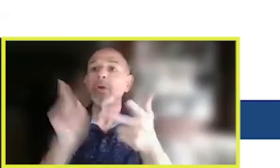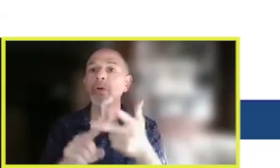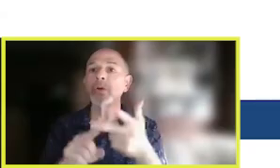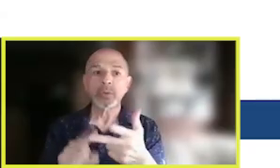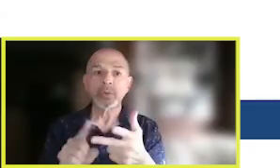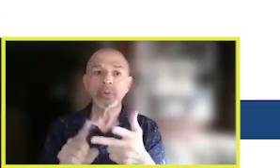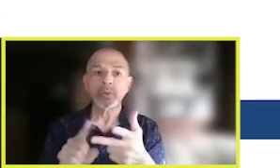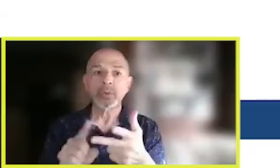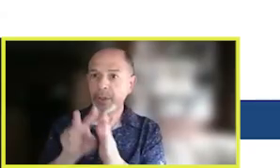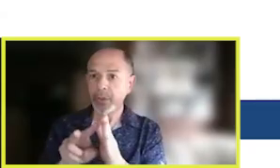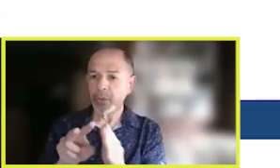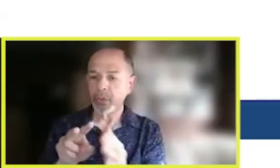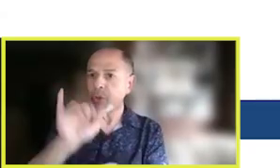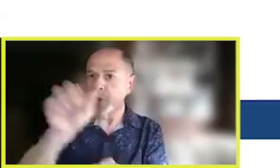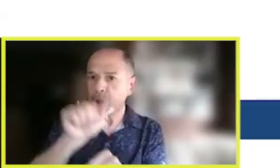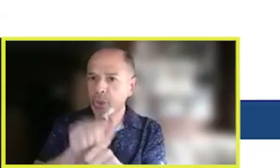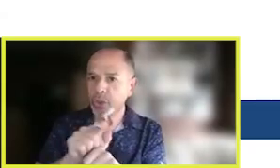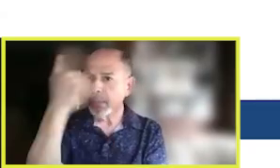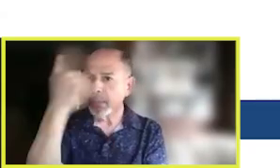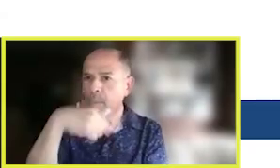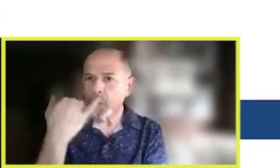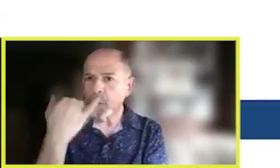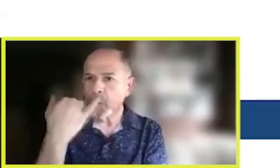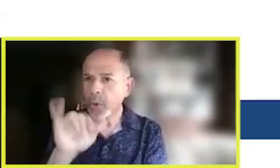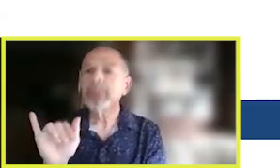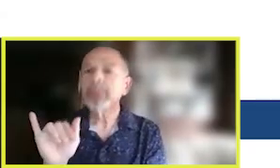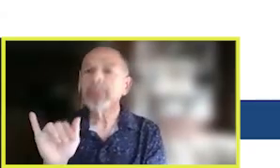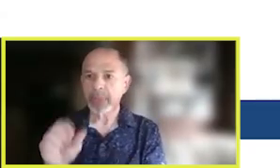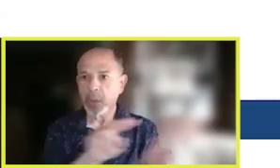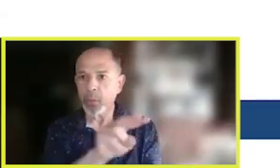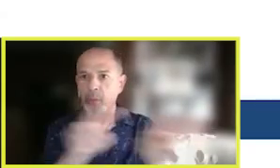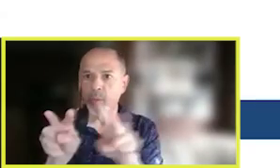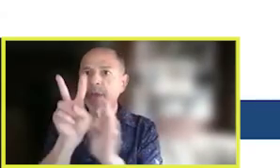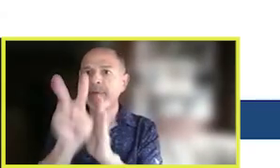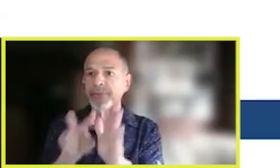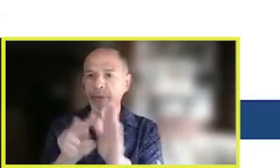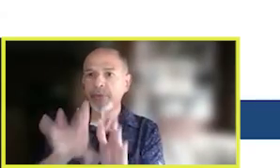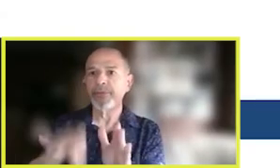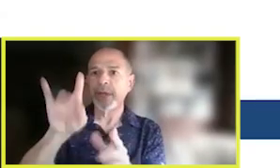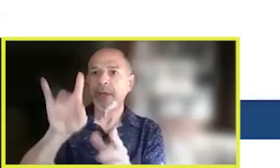really like. These tools can help you find the right person for the job.